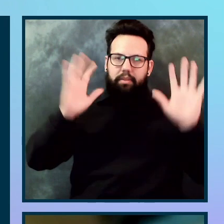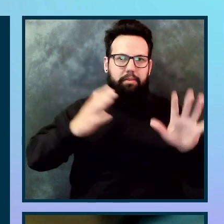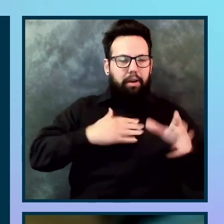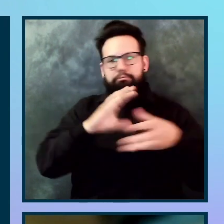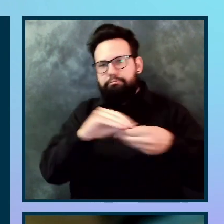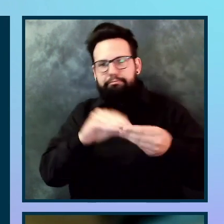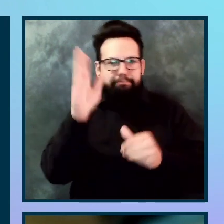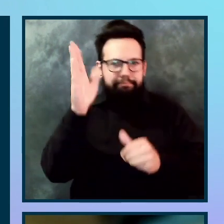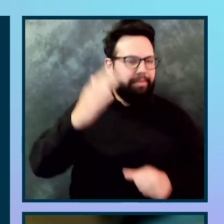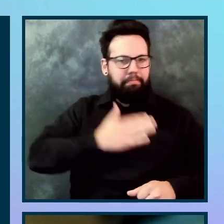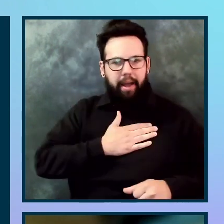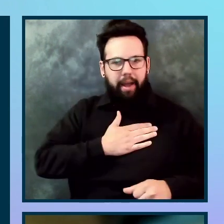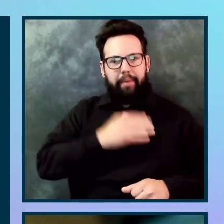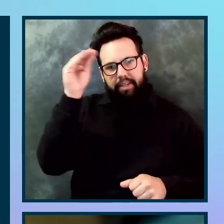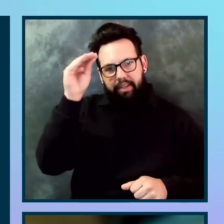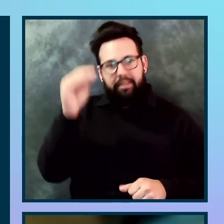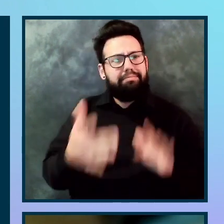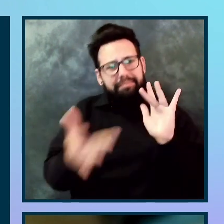to reach out to me at